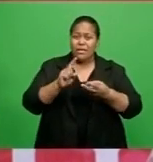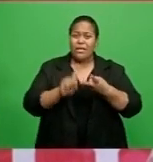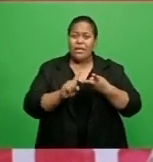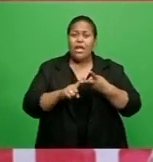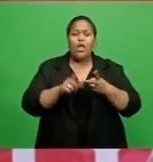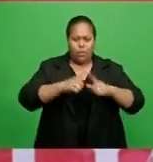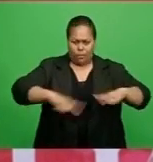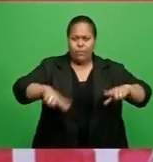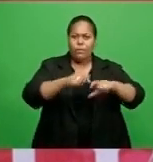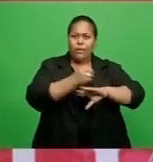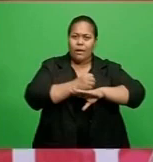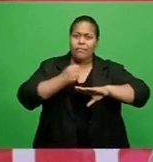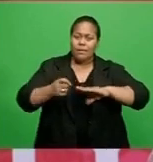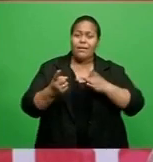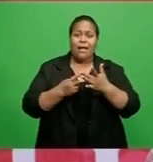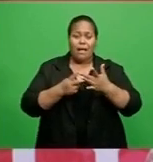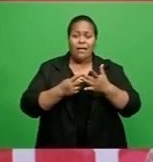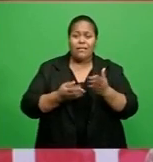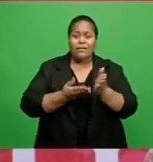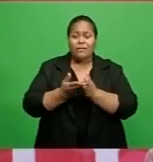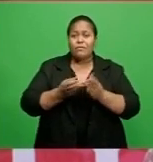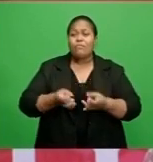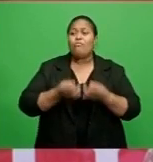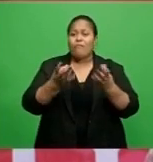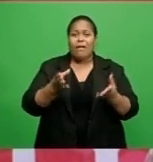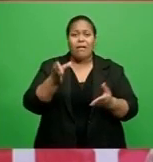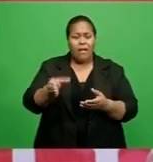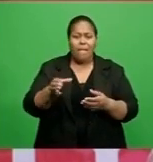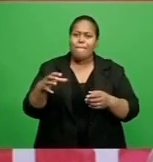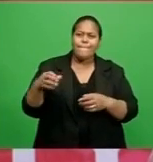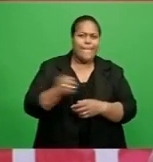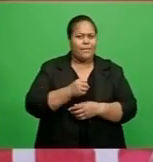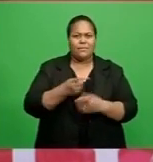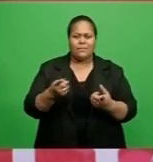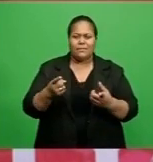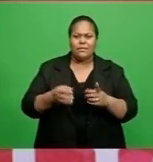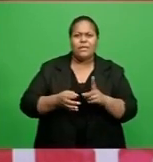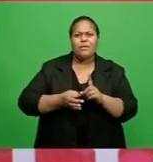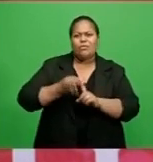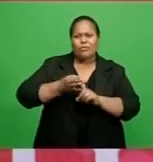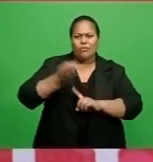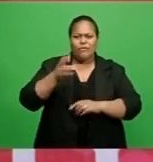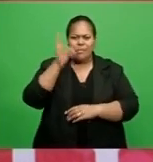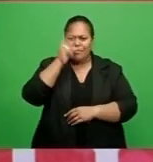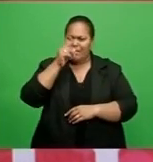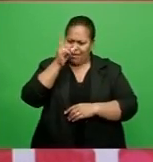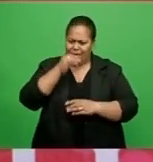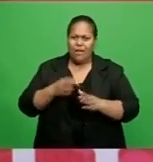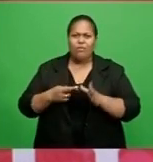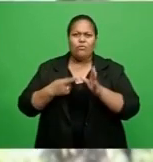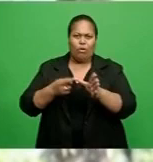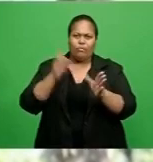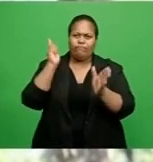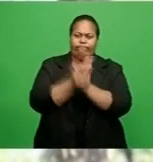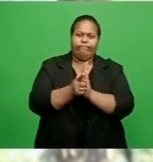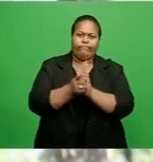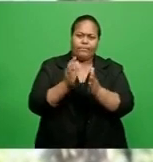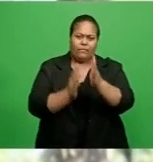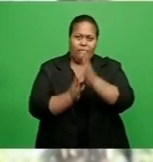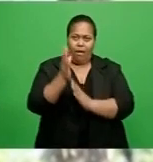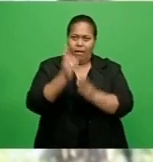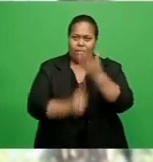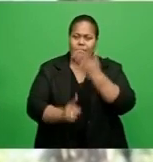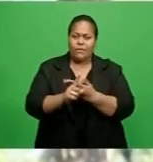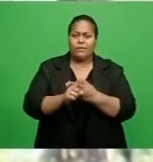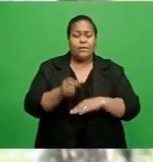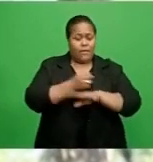service providers to prevent fires and improve our ability to respond to them when they occur. The government of Fiji